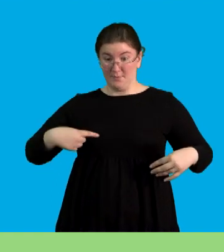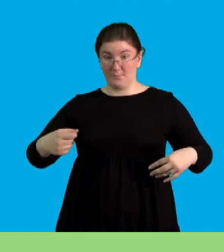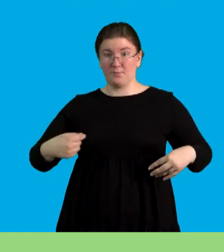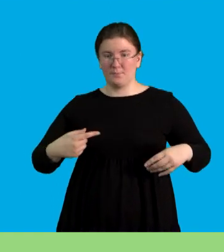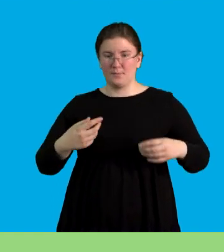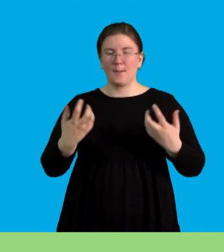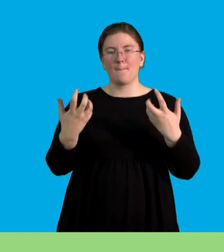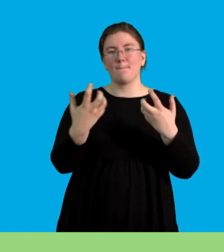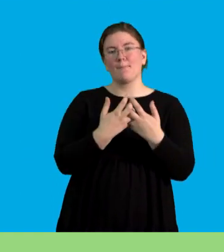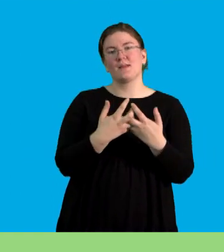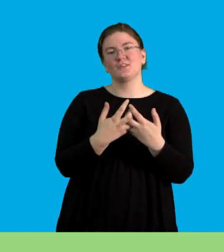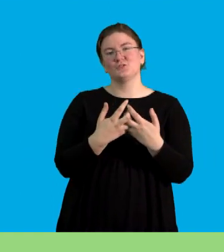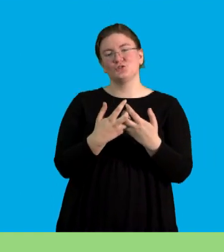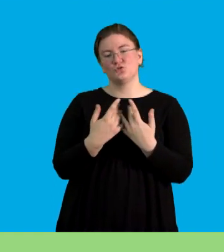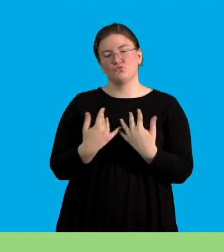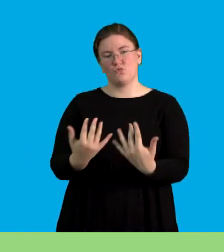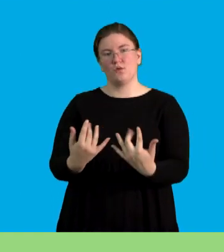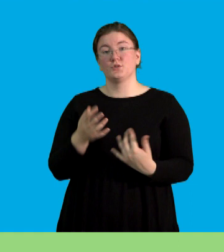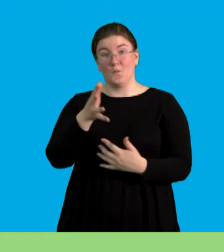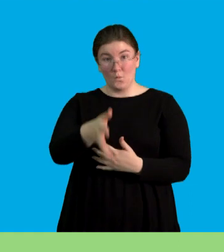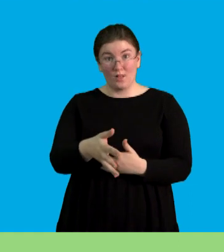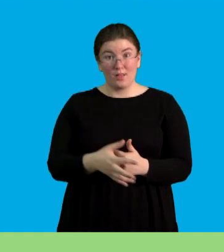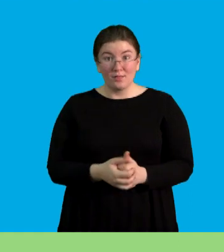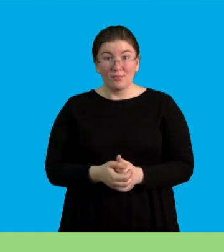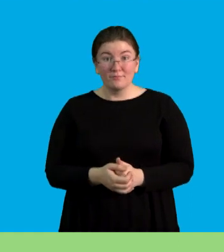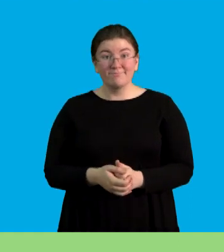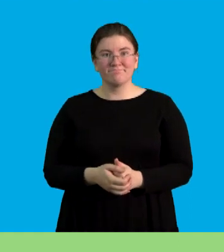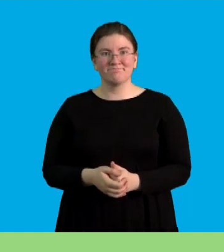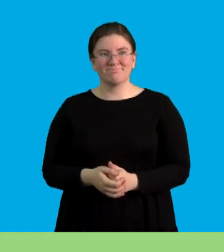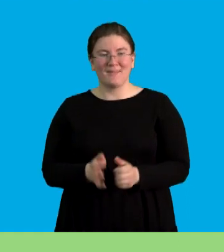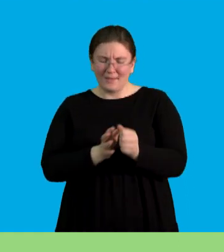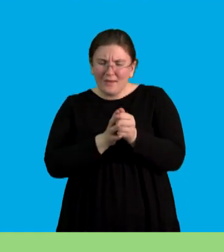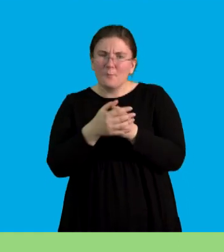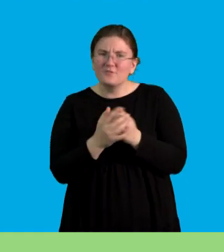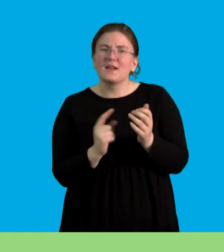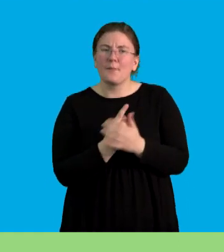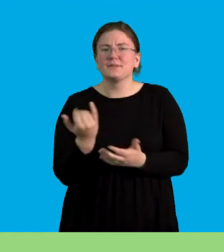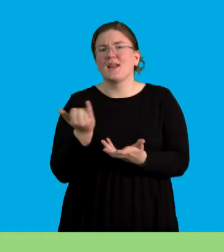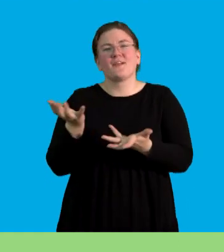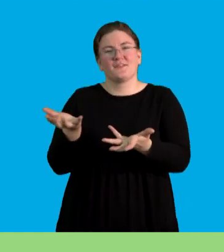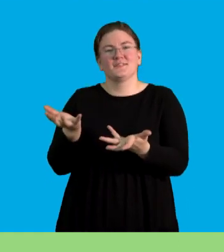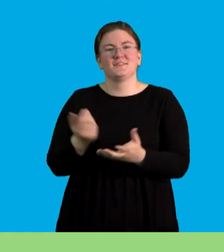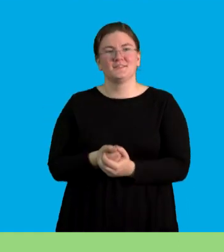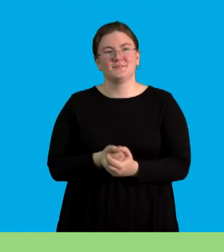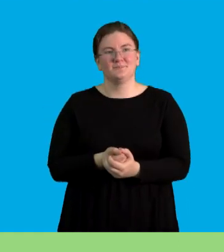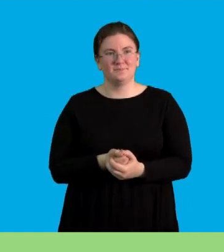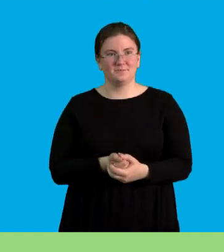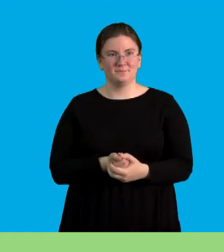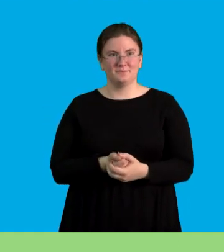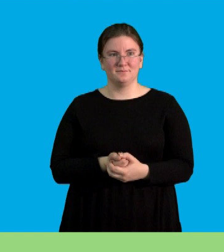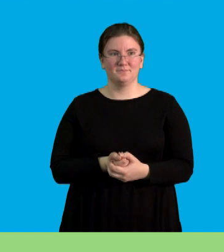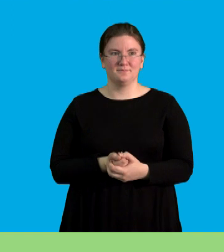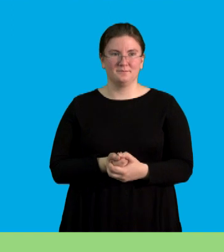the tiger will blend in with the grass. So that is how camouflage happens with these two